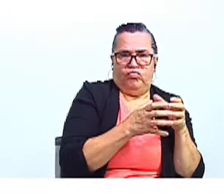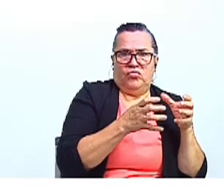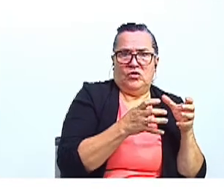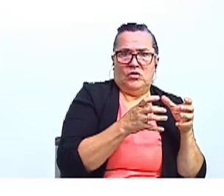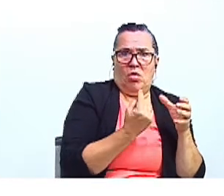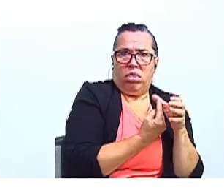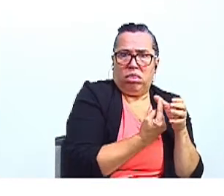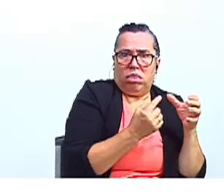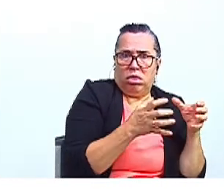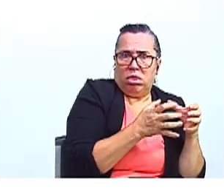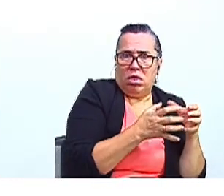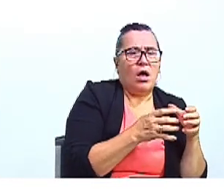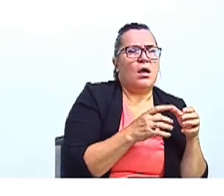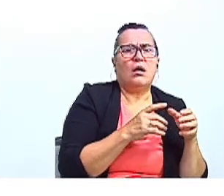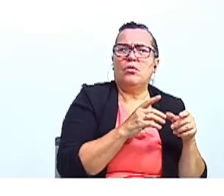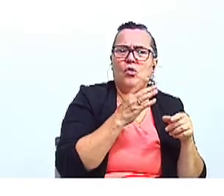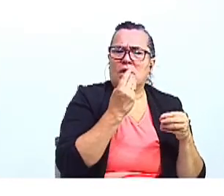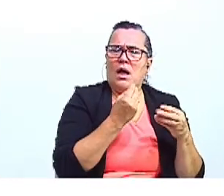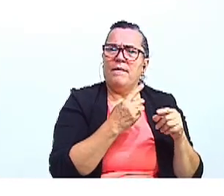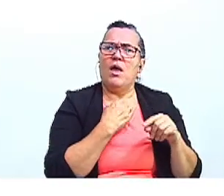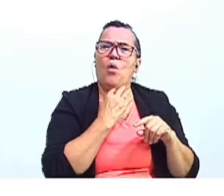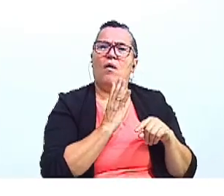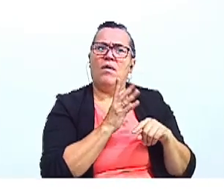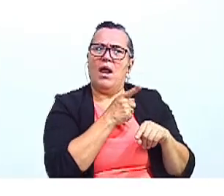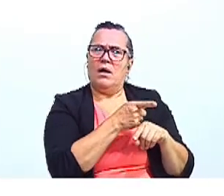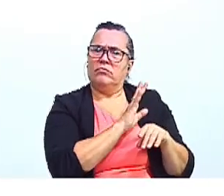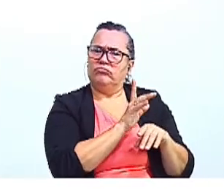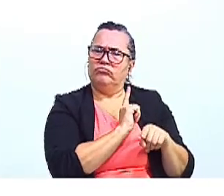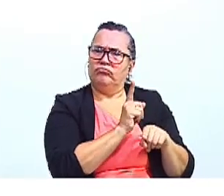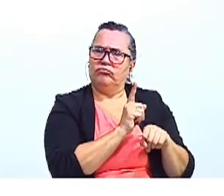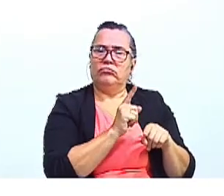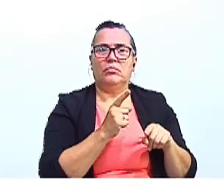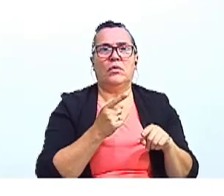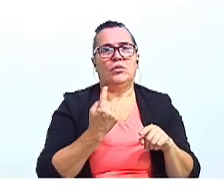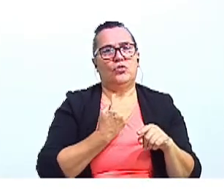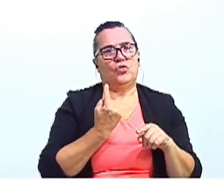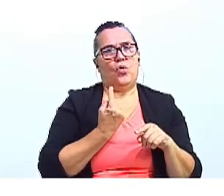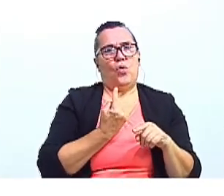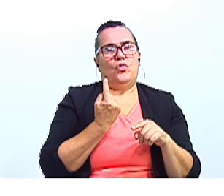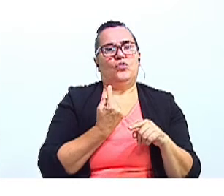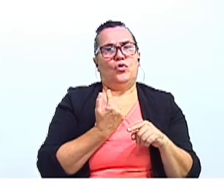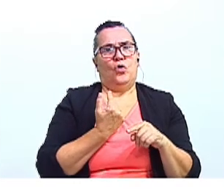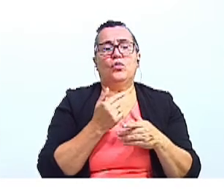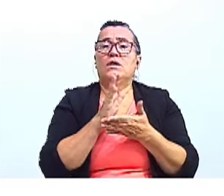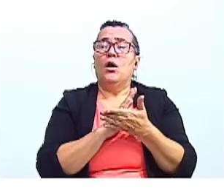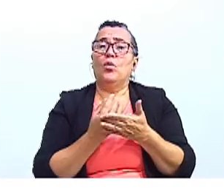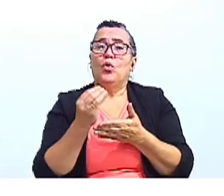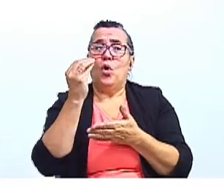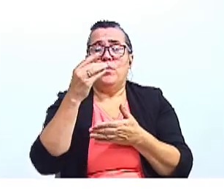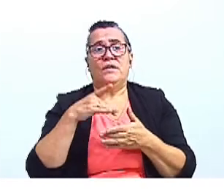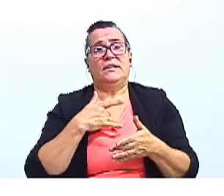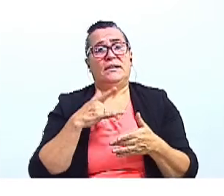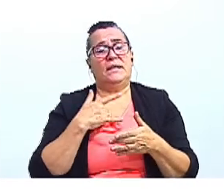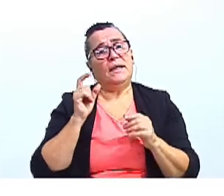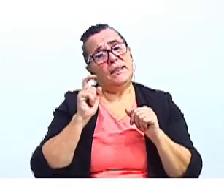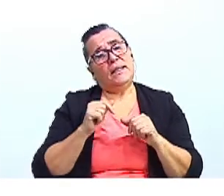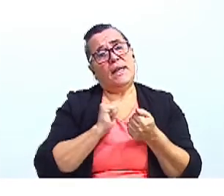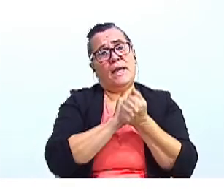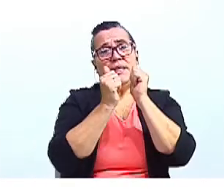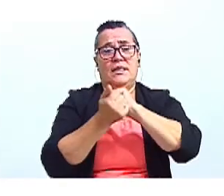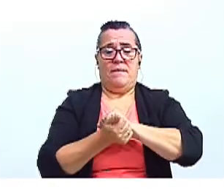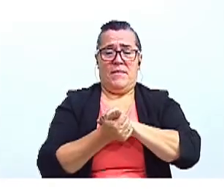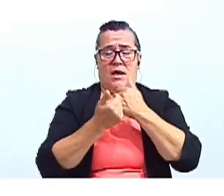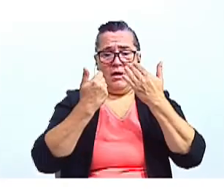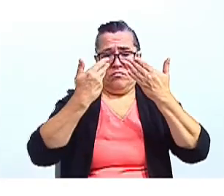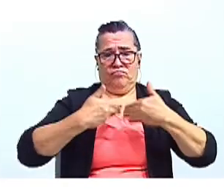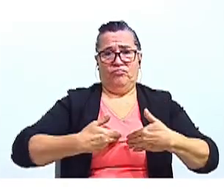afraid to speak up. Don't take it out on yourself. Some kids feel they need to change who they are